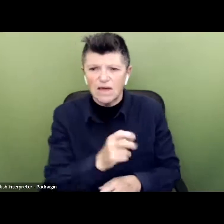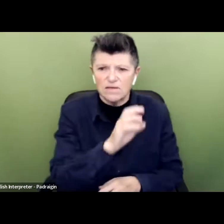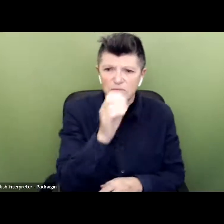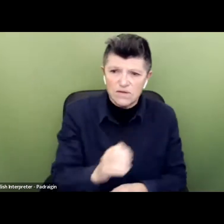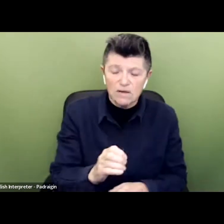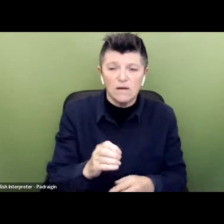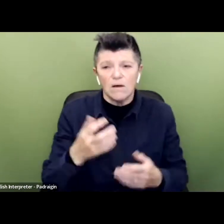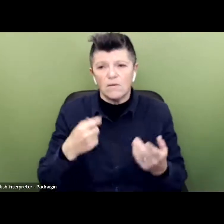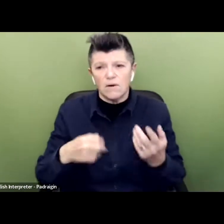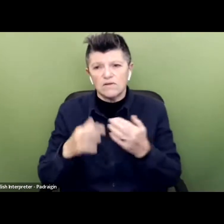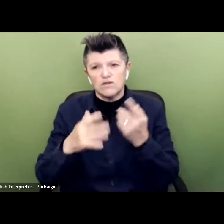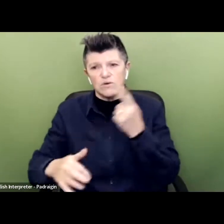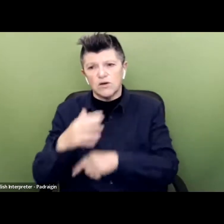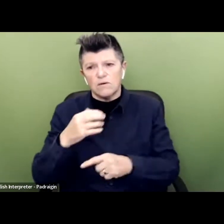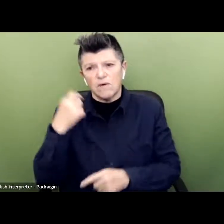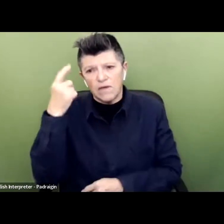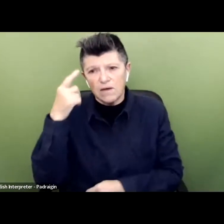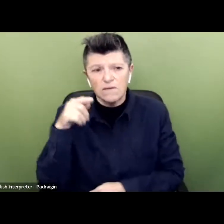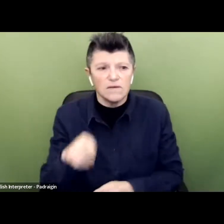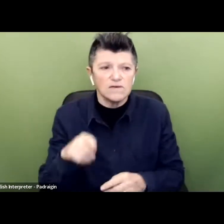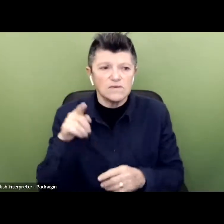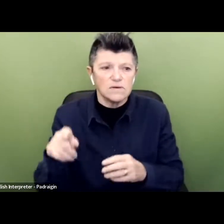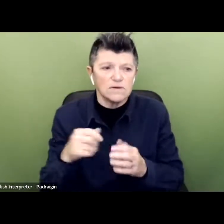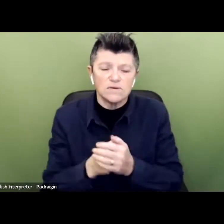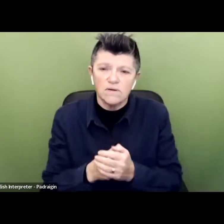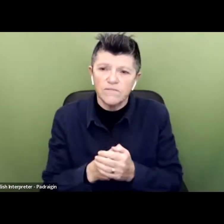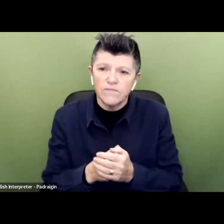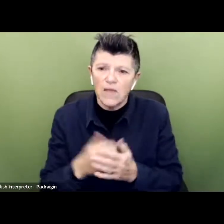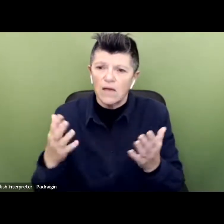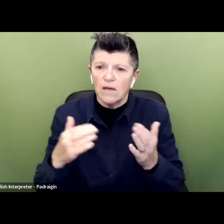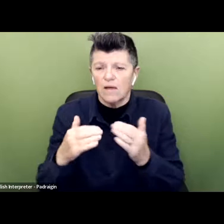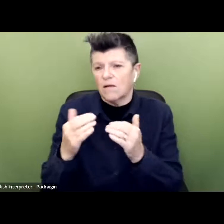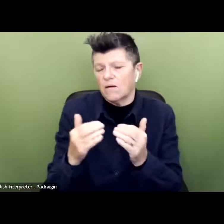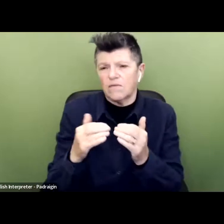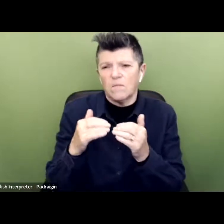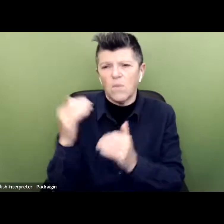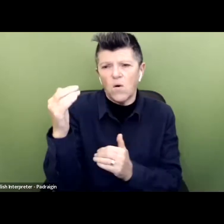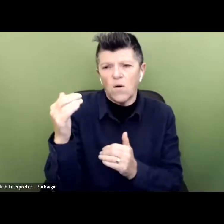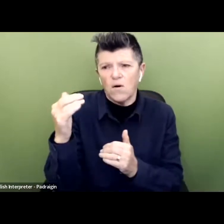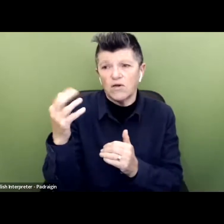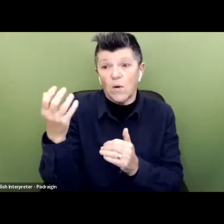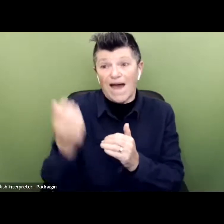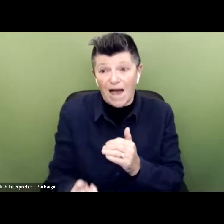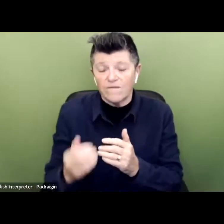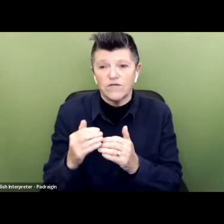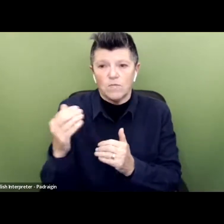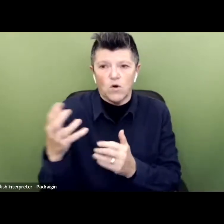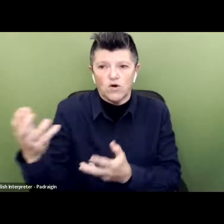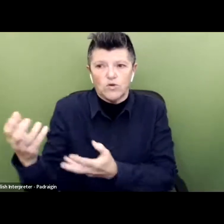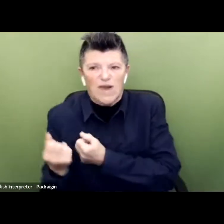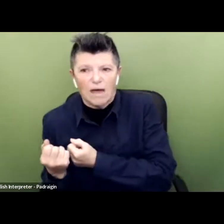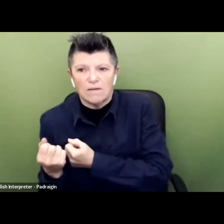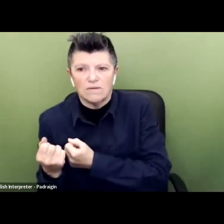is this notion of the Matthew effect, which is that the more you have, the more you get. And you get this kind of disproportionate pulling apart